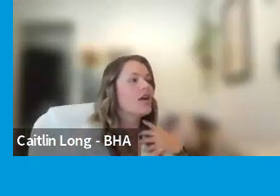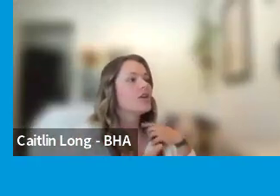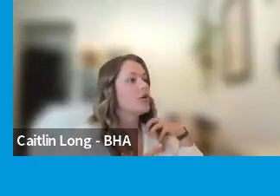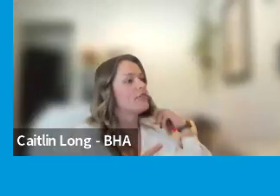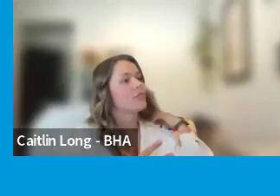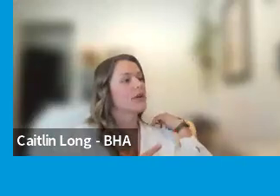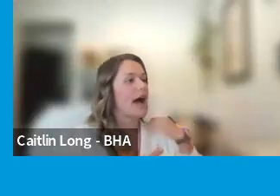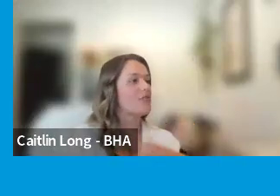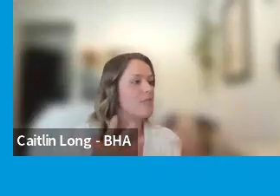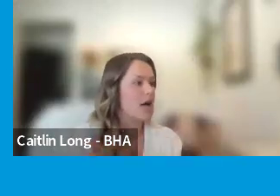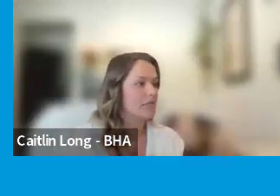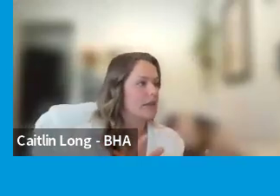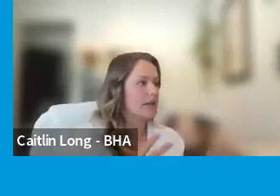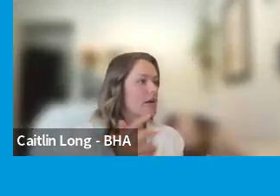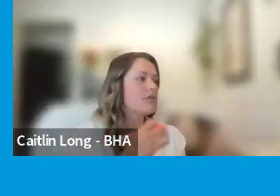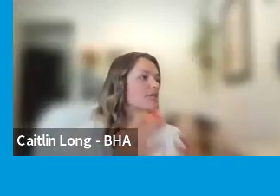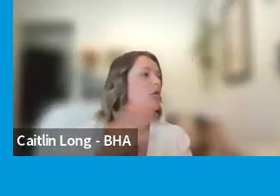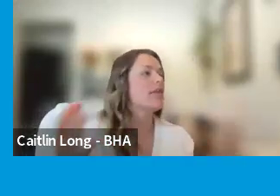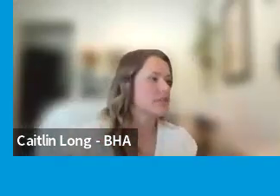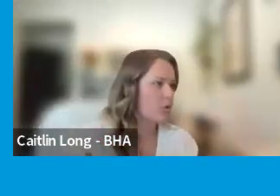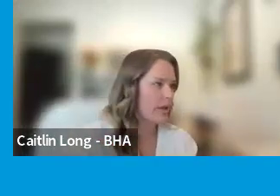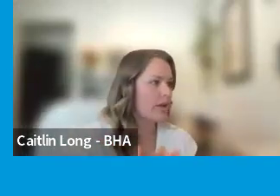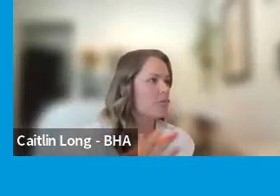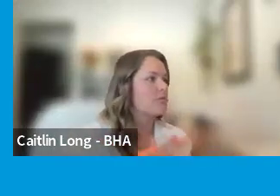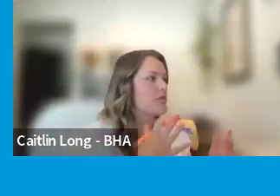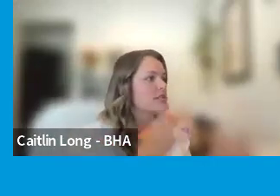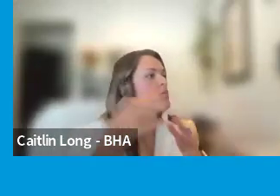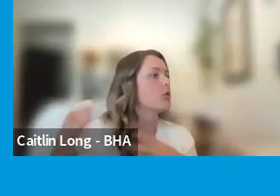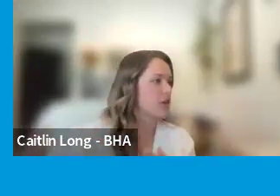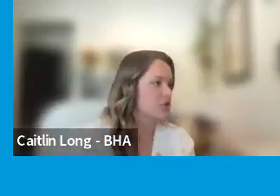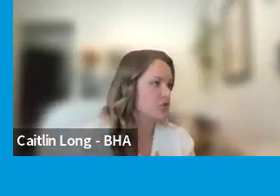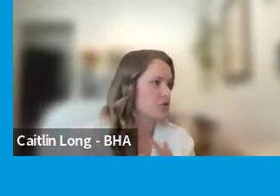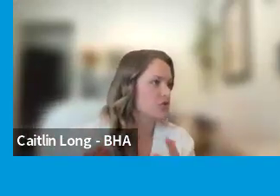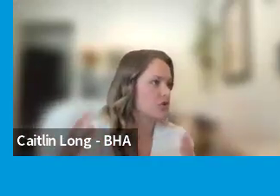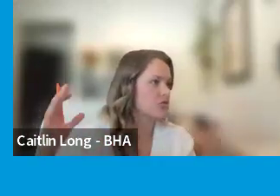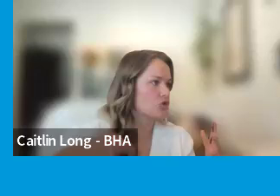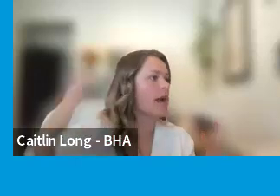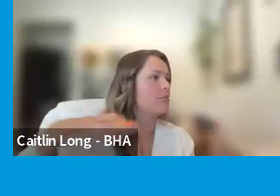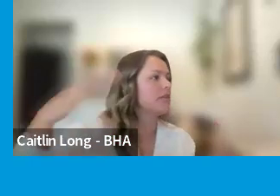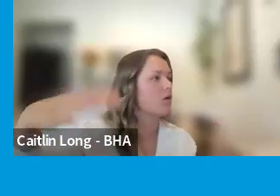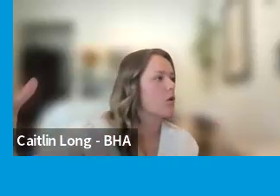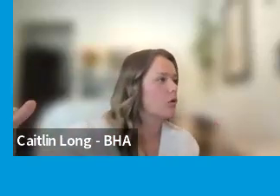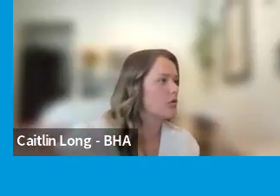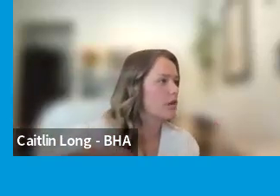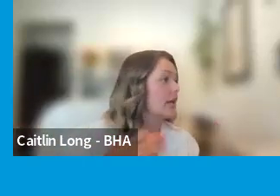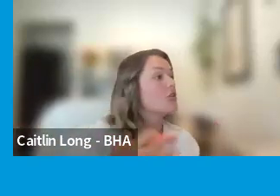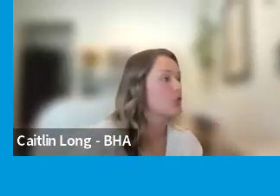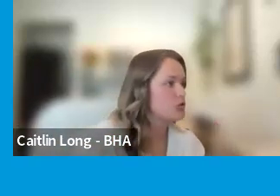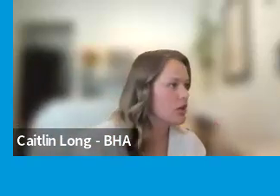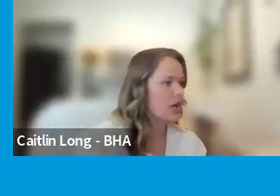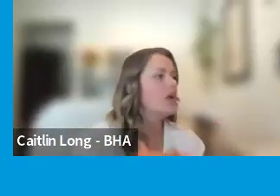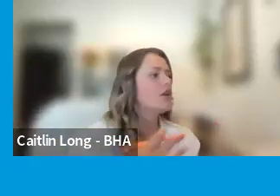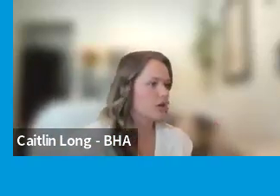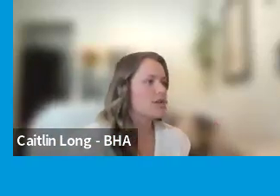of, if we haven't met like this goal by this point, this is what we're going to do to try and meet that goal again